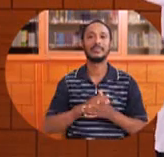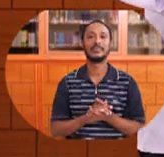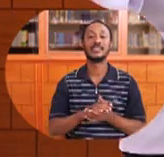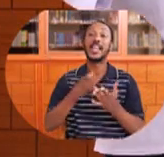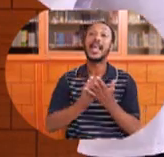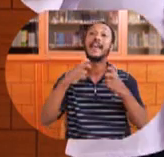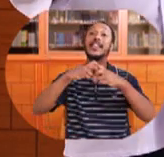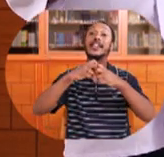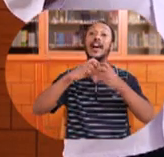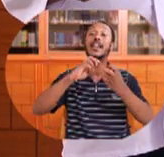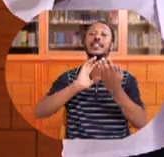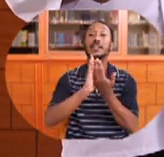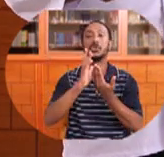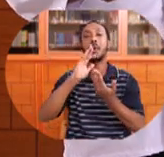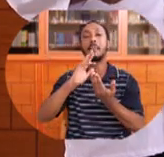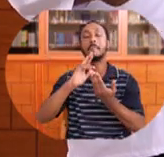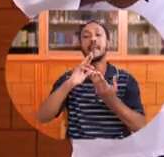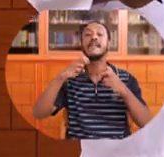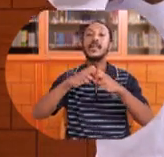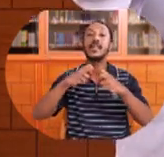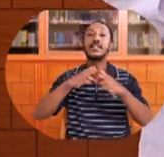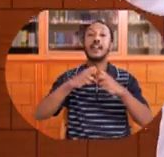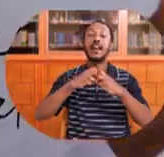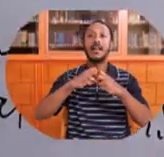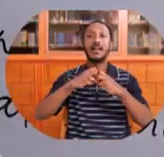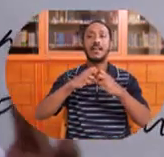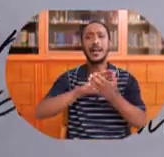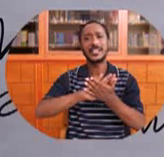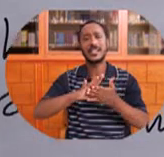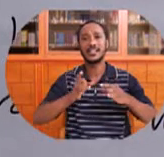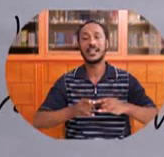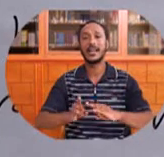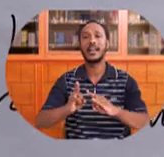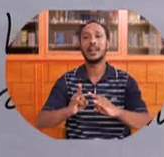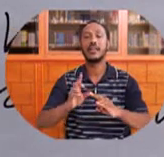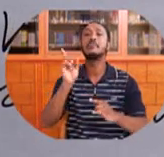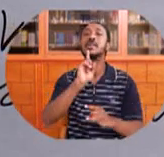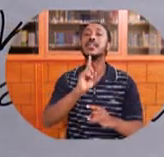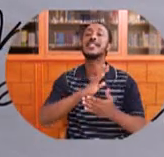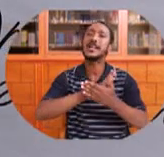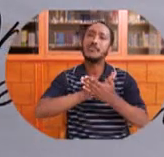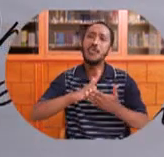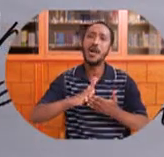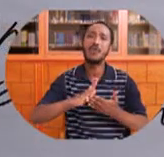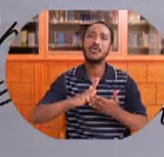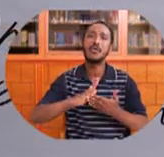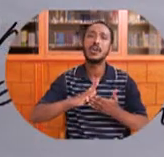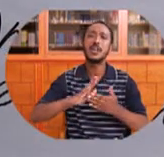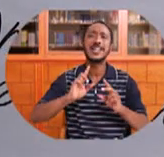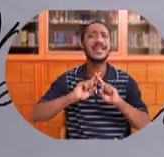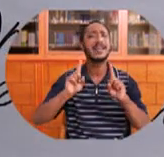This physical treatment, as the name implies, it is the removal of different